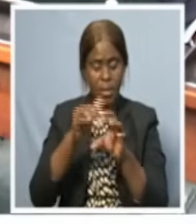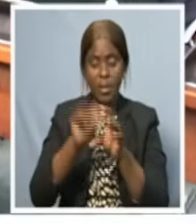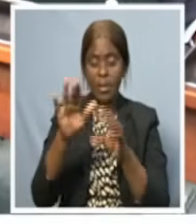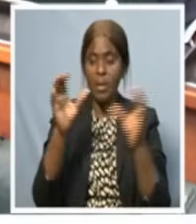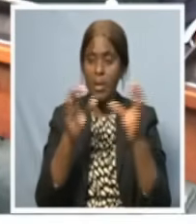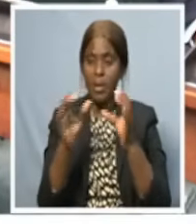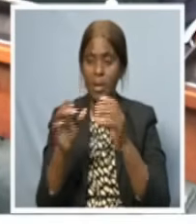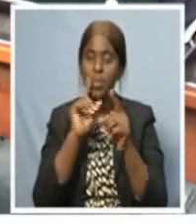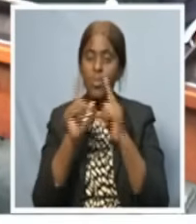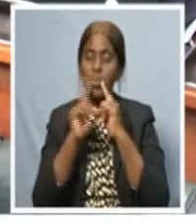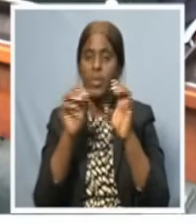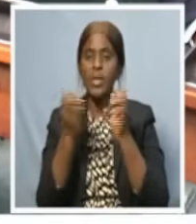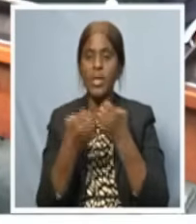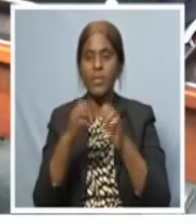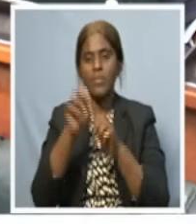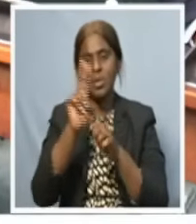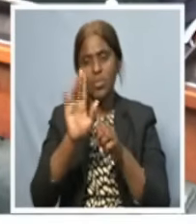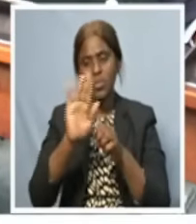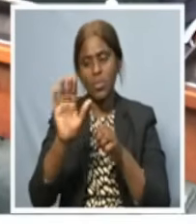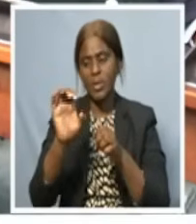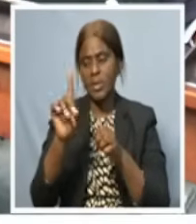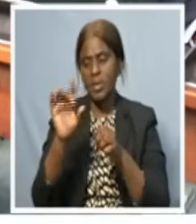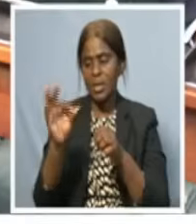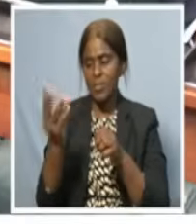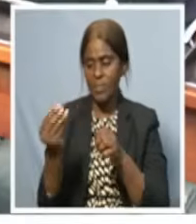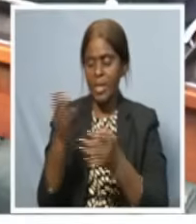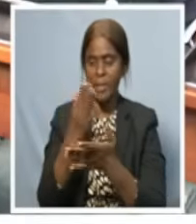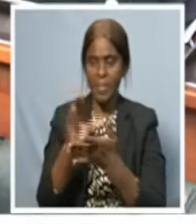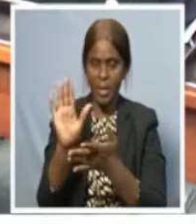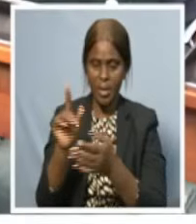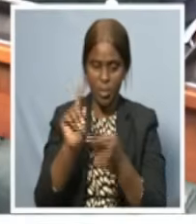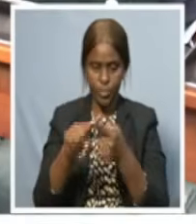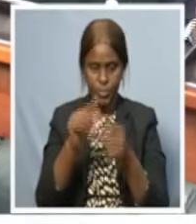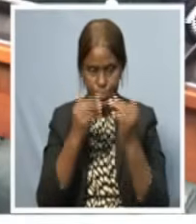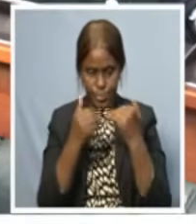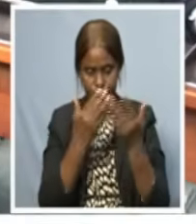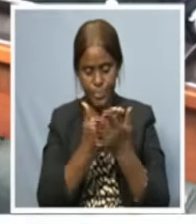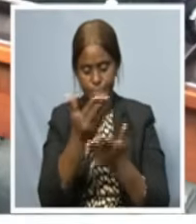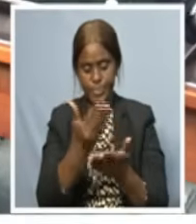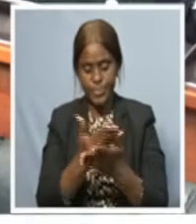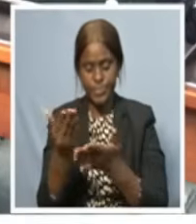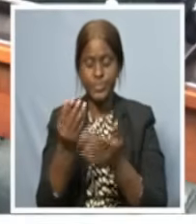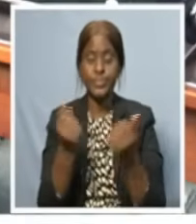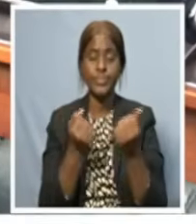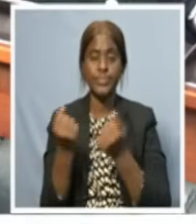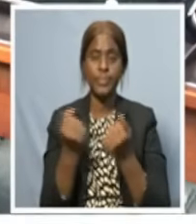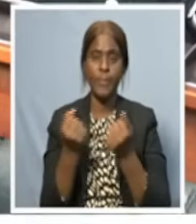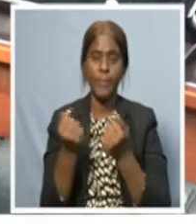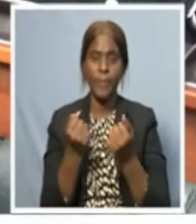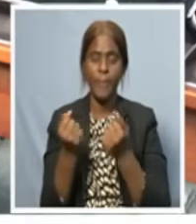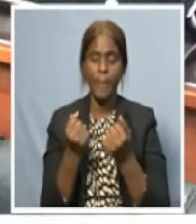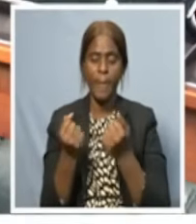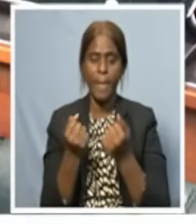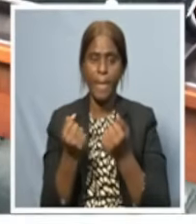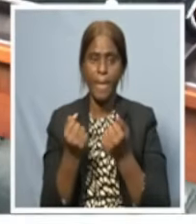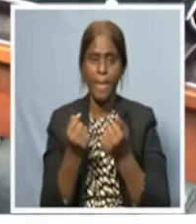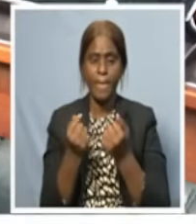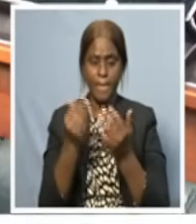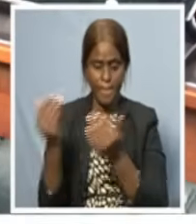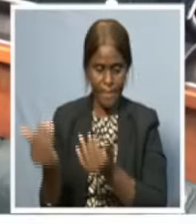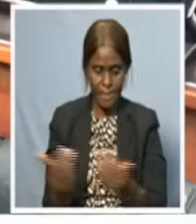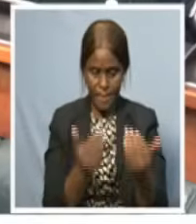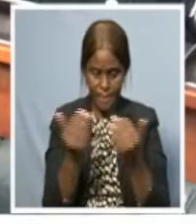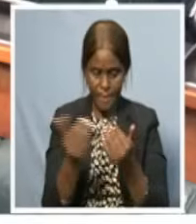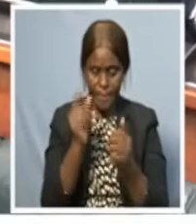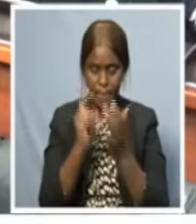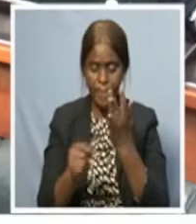council, even using part of our CDF, to consider procuring a